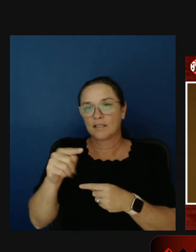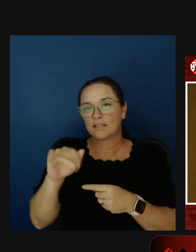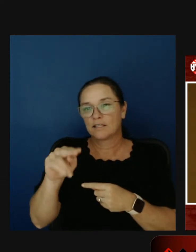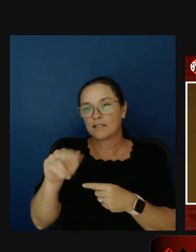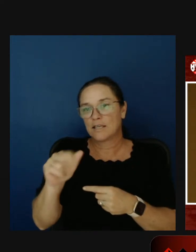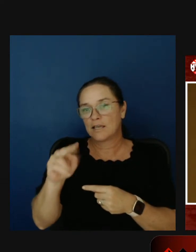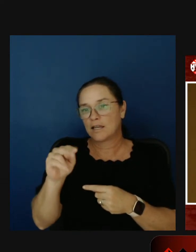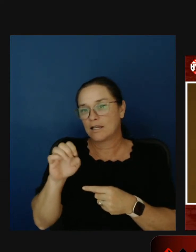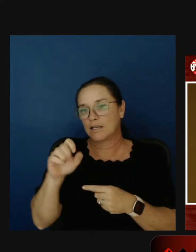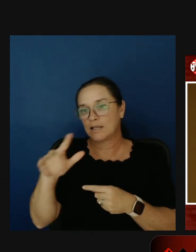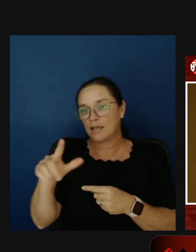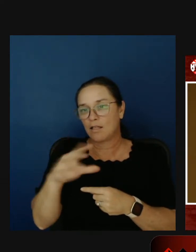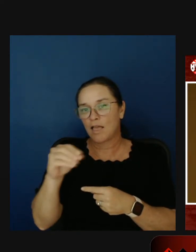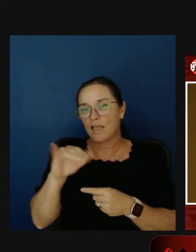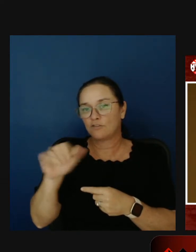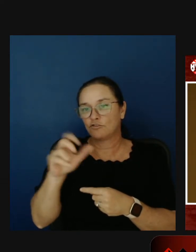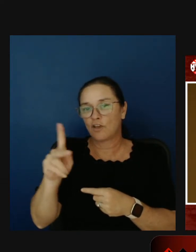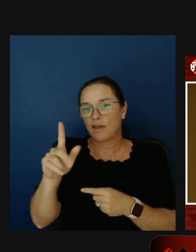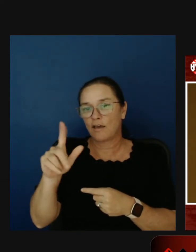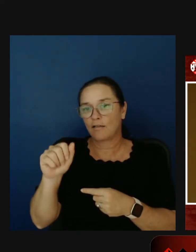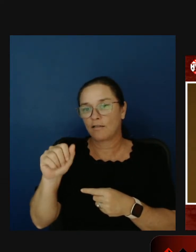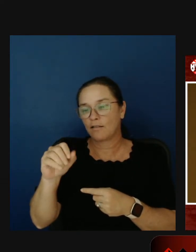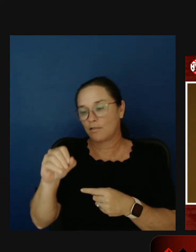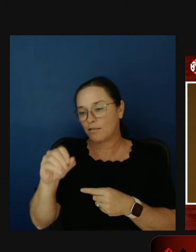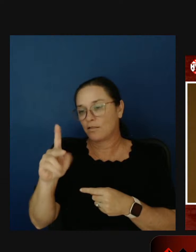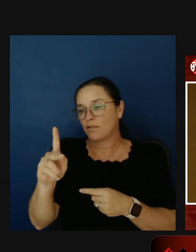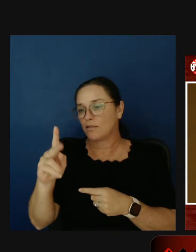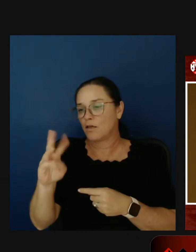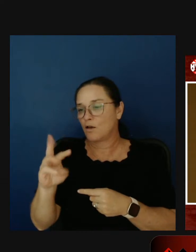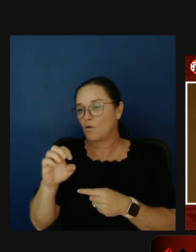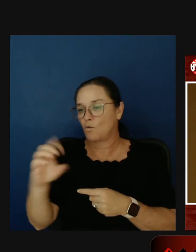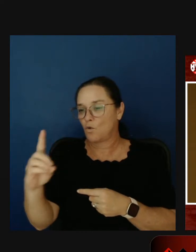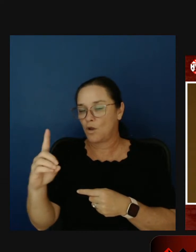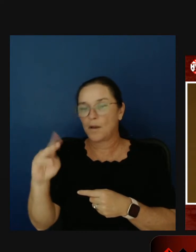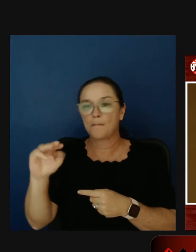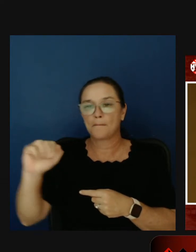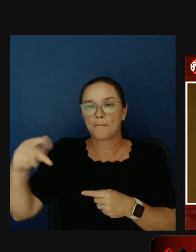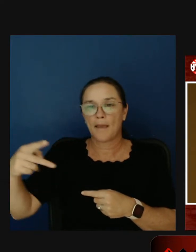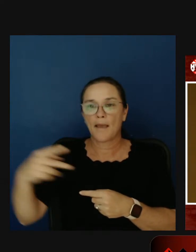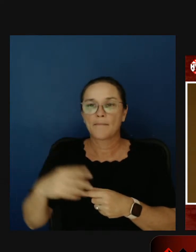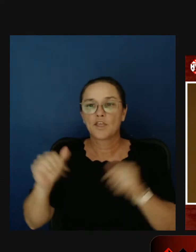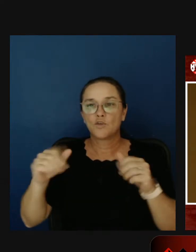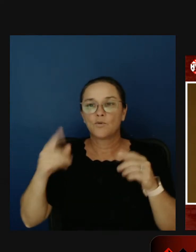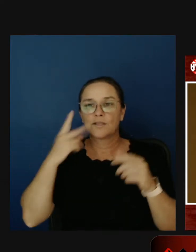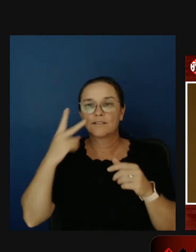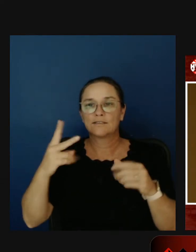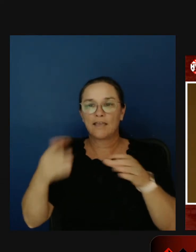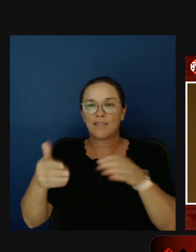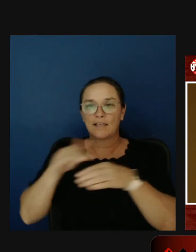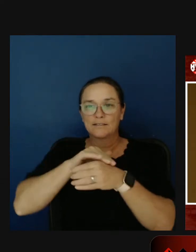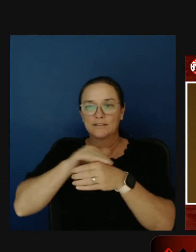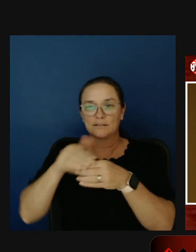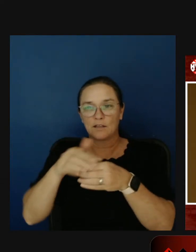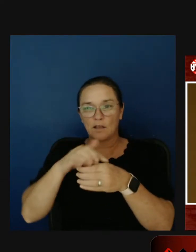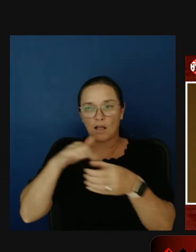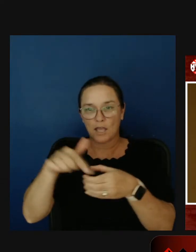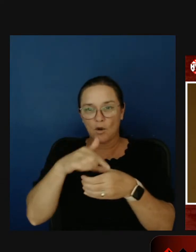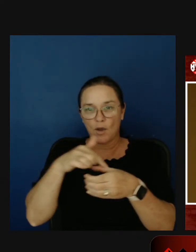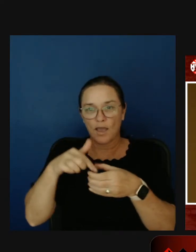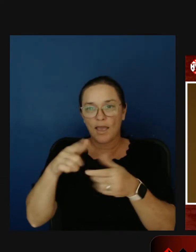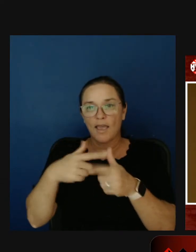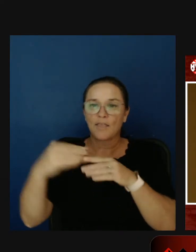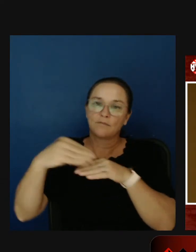Jack Lockwood map. So the summit, you can see down here, and the more broader area. So here's the